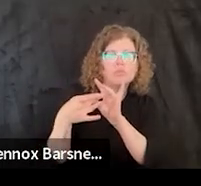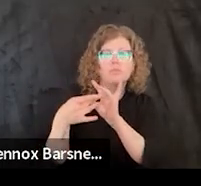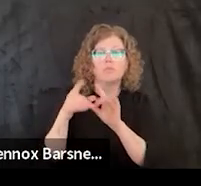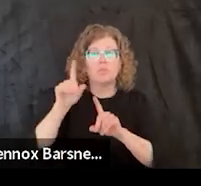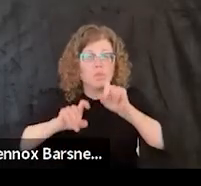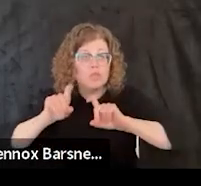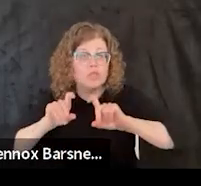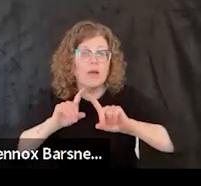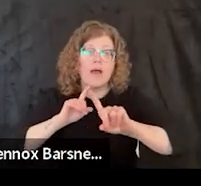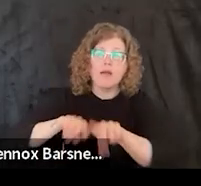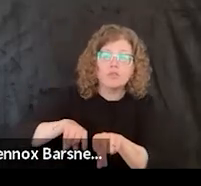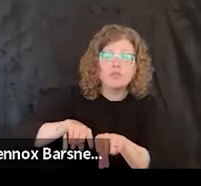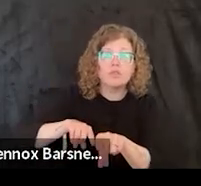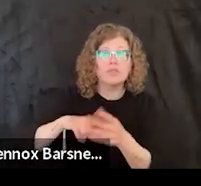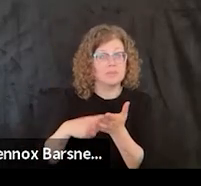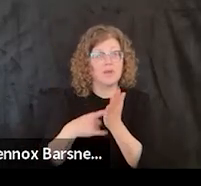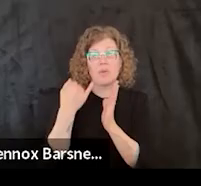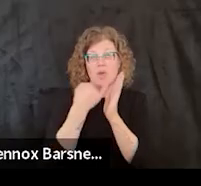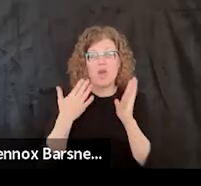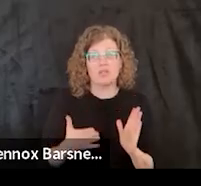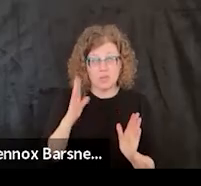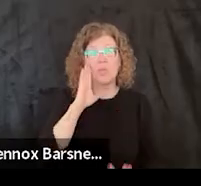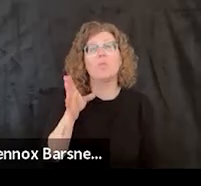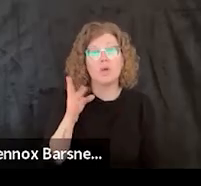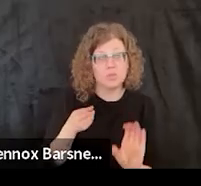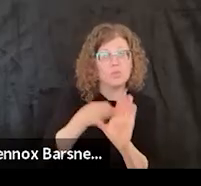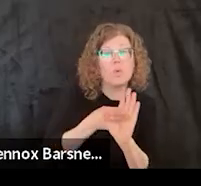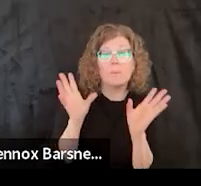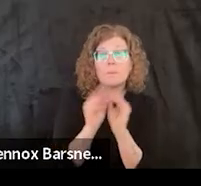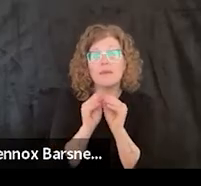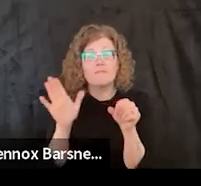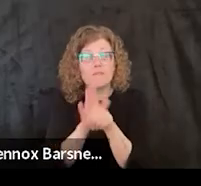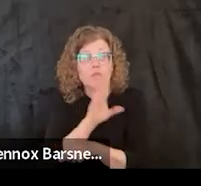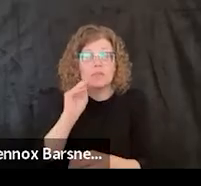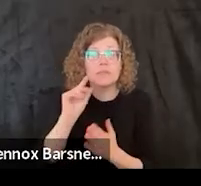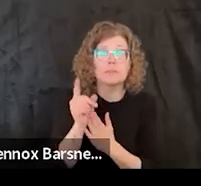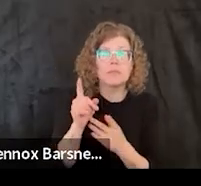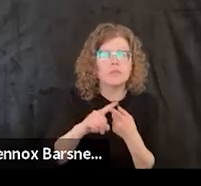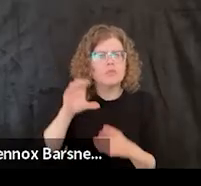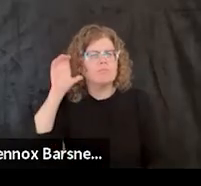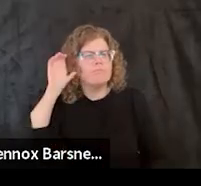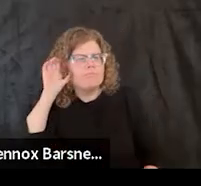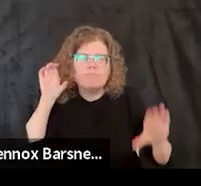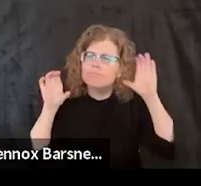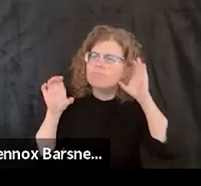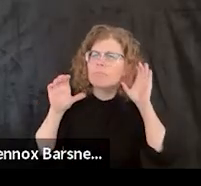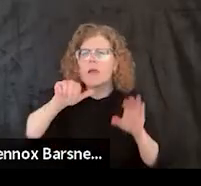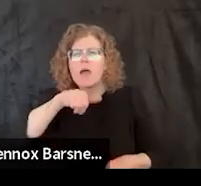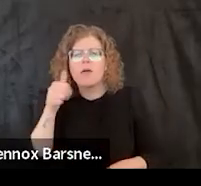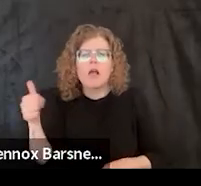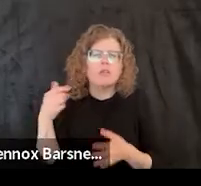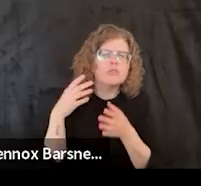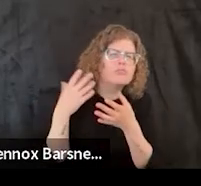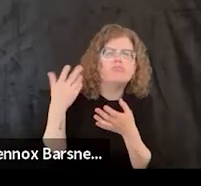the entire time and listen to other people's questions simply to learn, and some folks prefer to pop in and out just to ask their